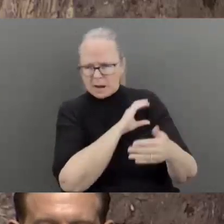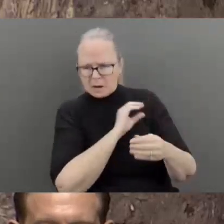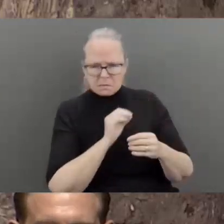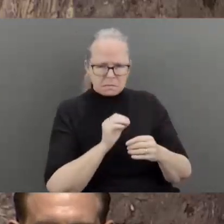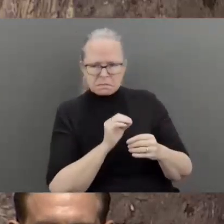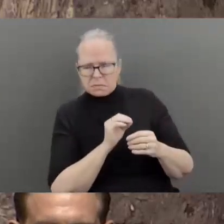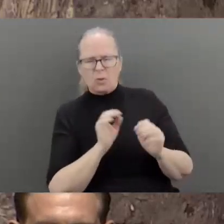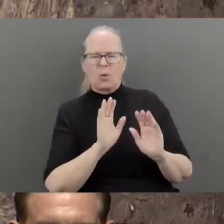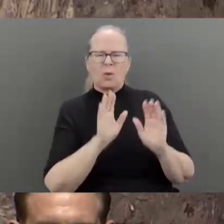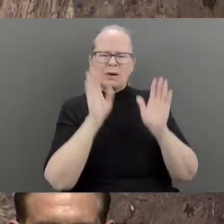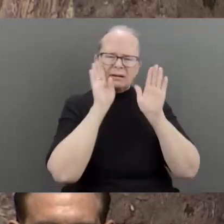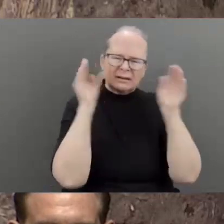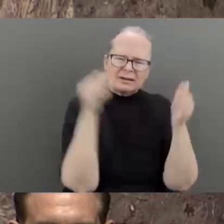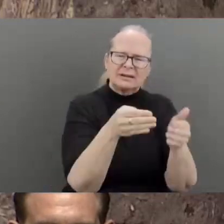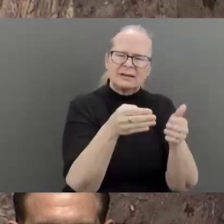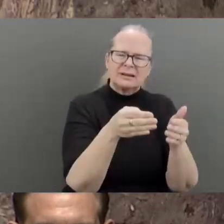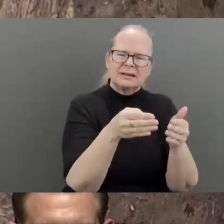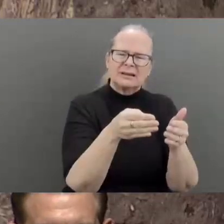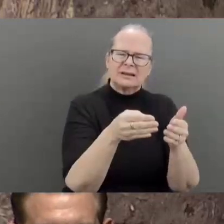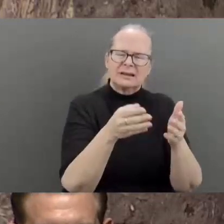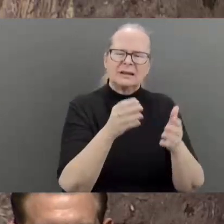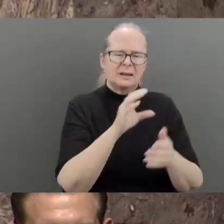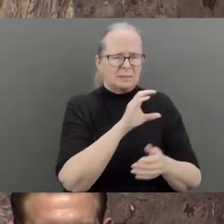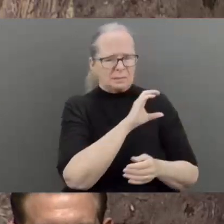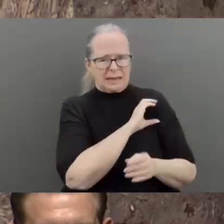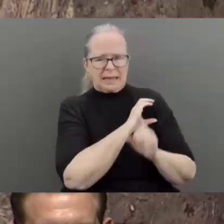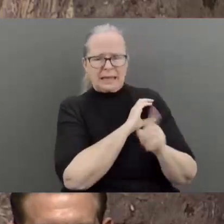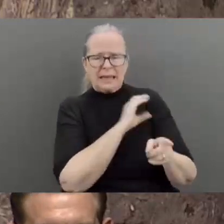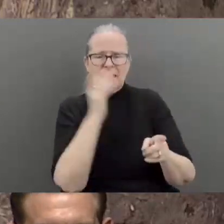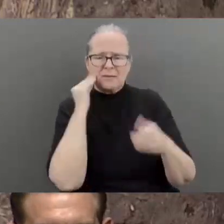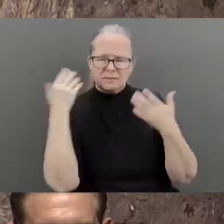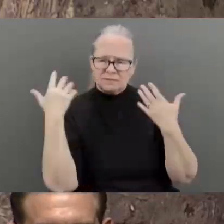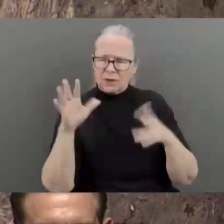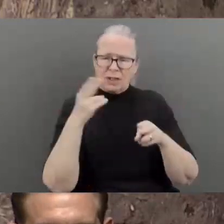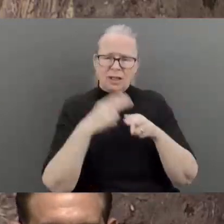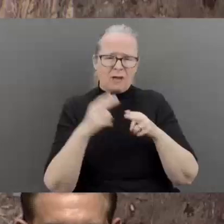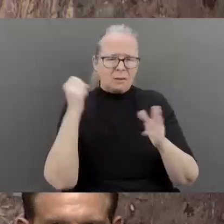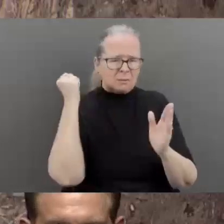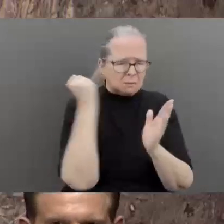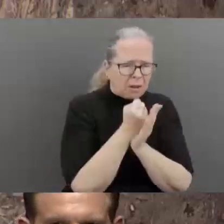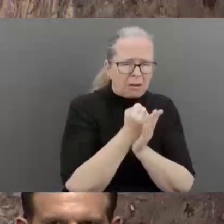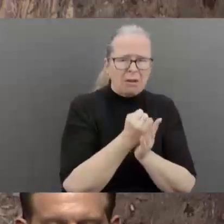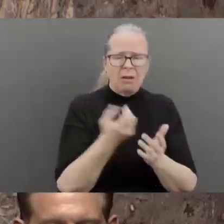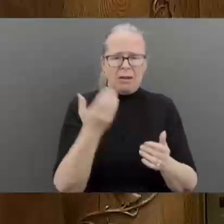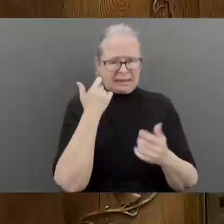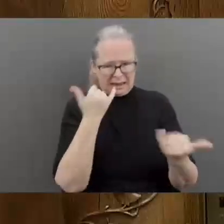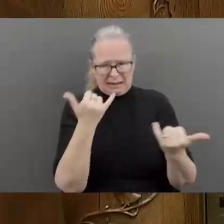Premier finally stand up and restore peace and order to British Columbia?